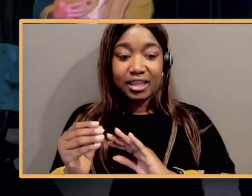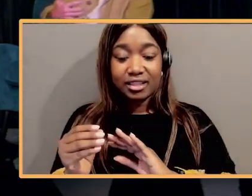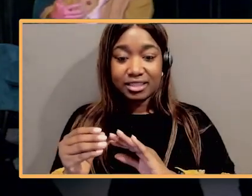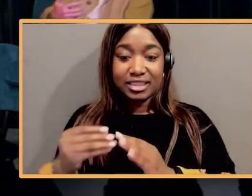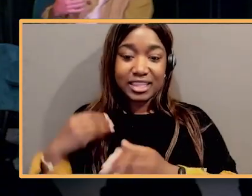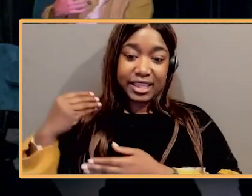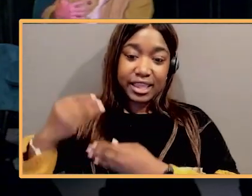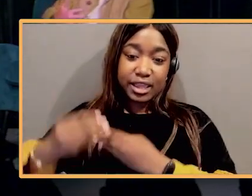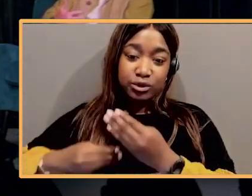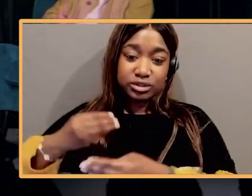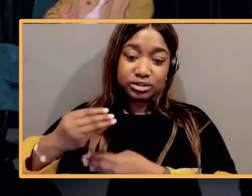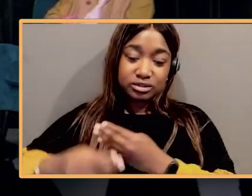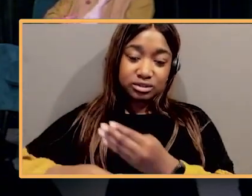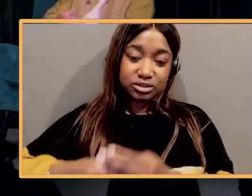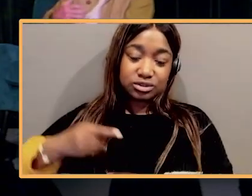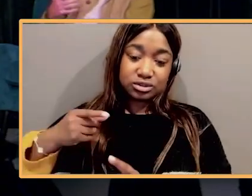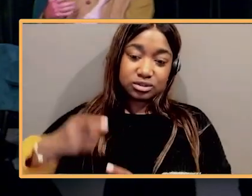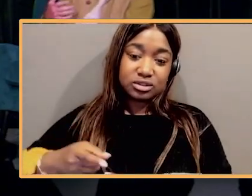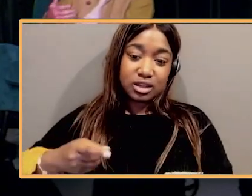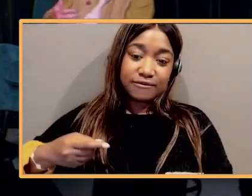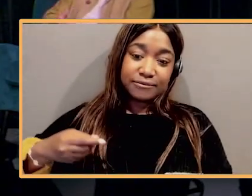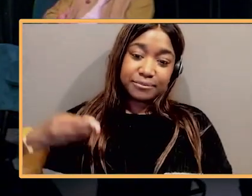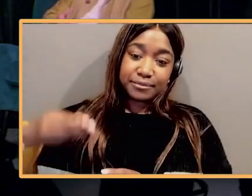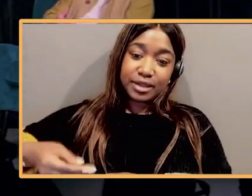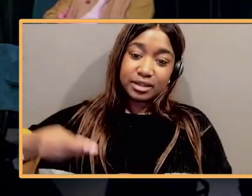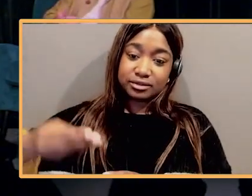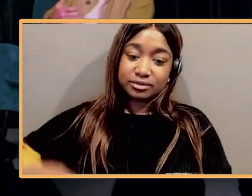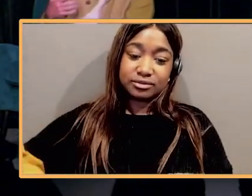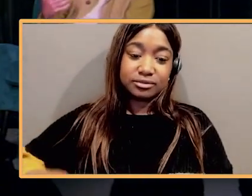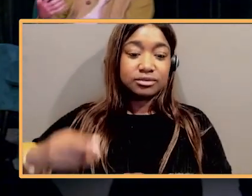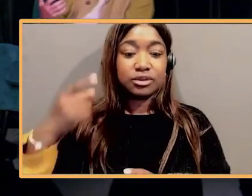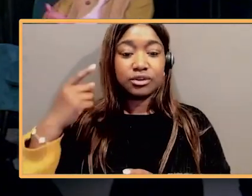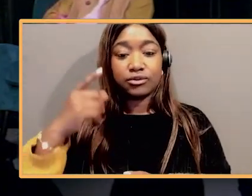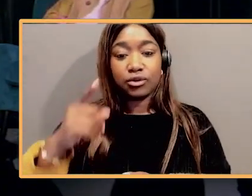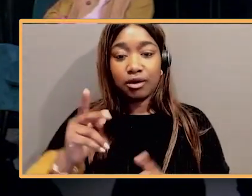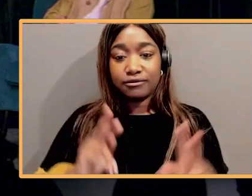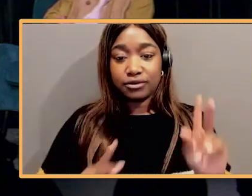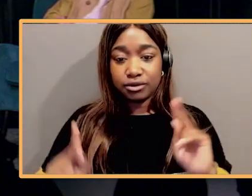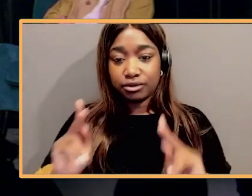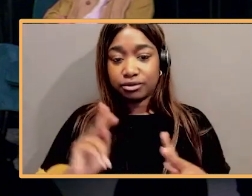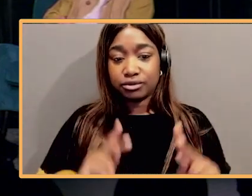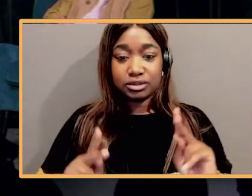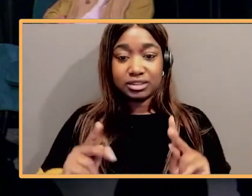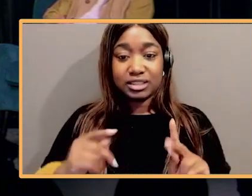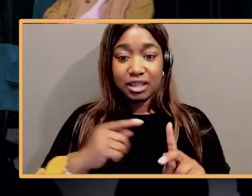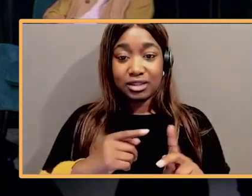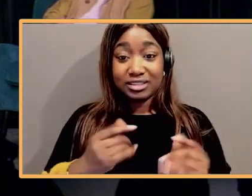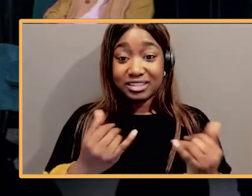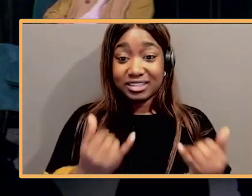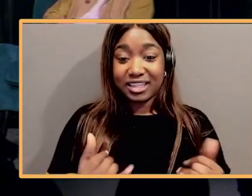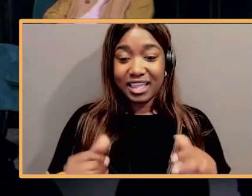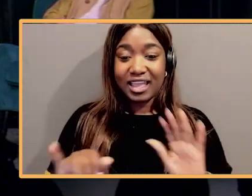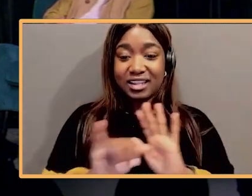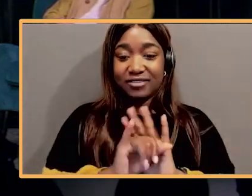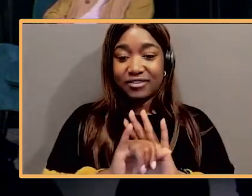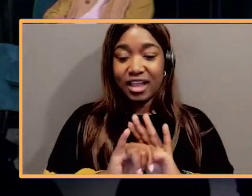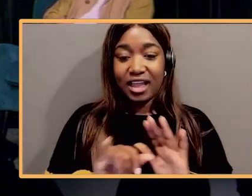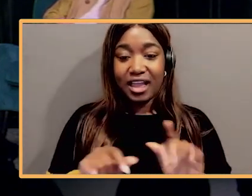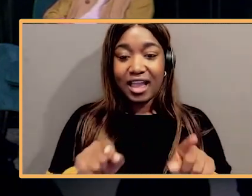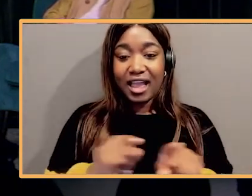and the inheritance of heritage for folks who today I would identify as white, right?